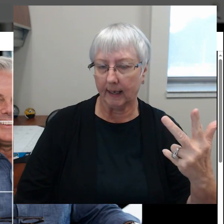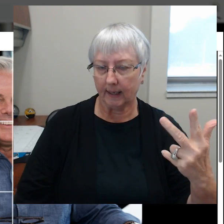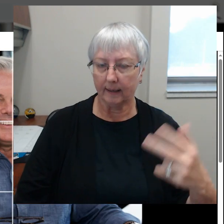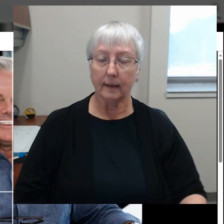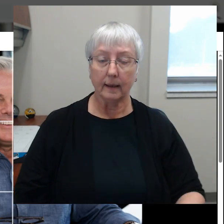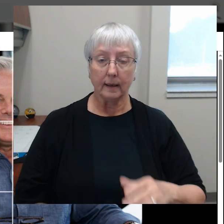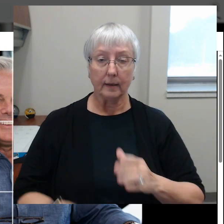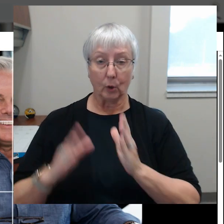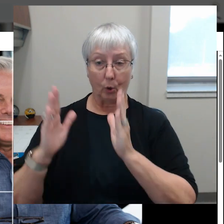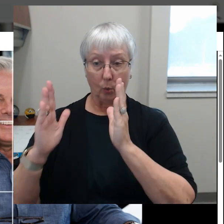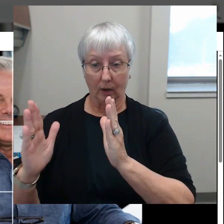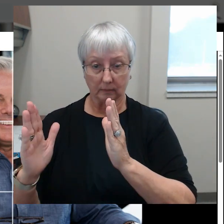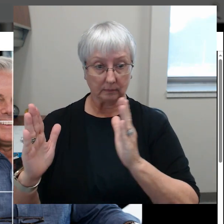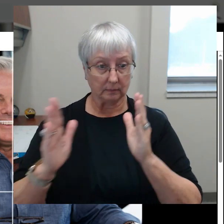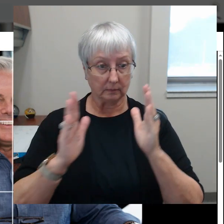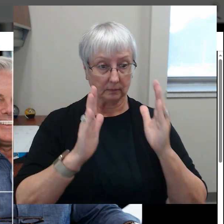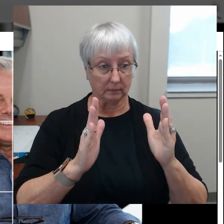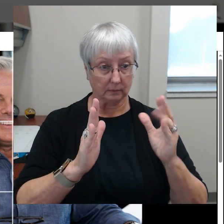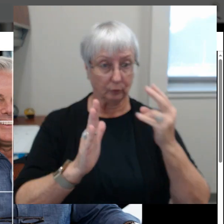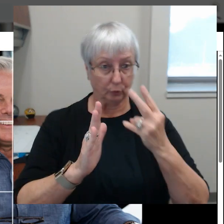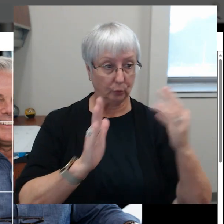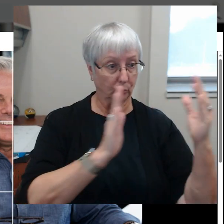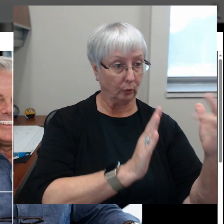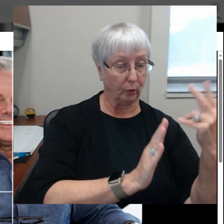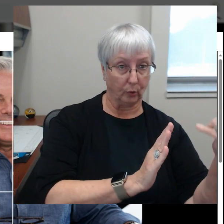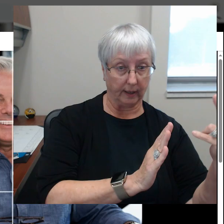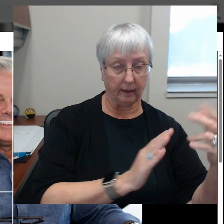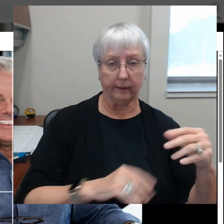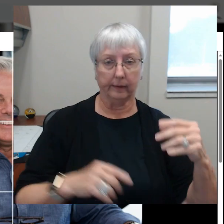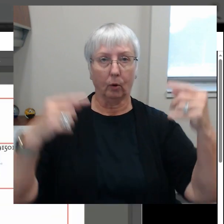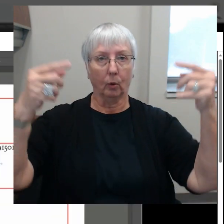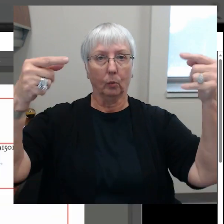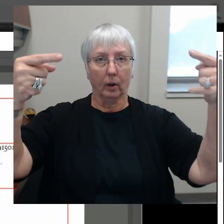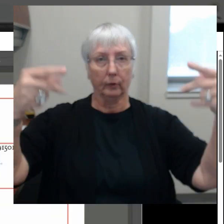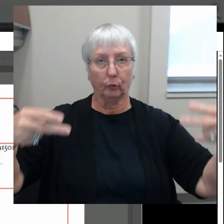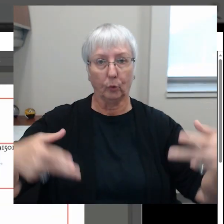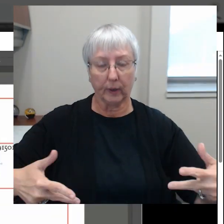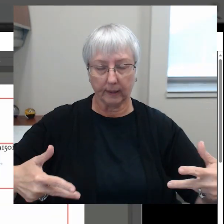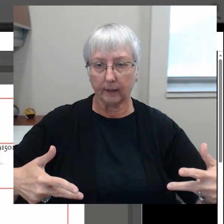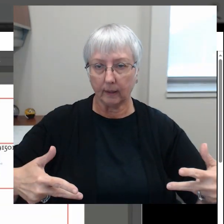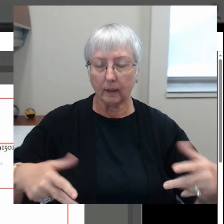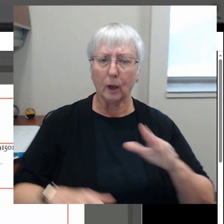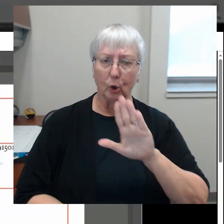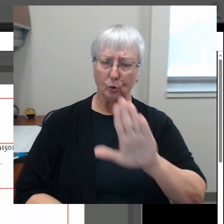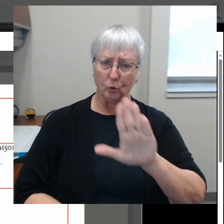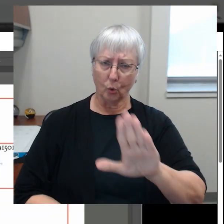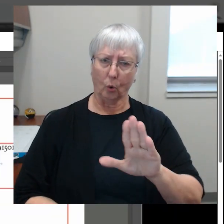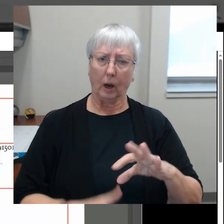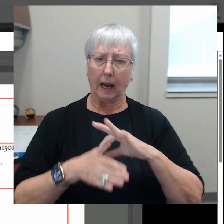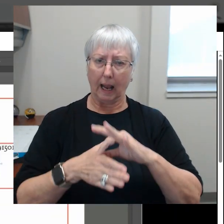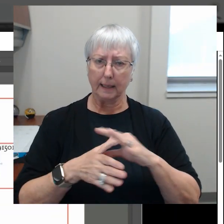3 parts, either vertically, horizontally, or both. Add your content and get to